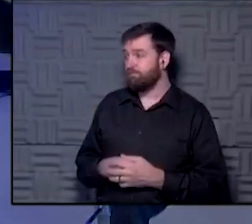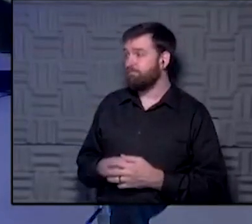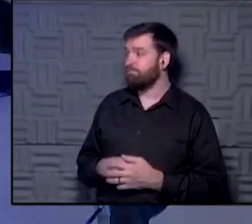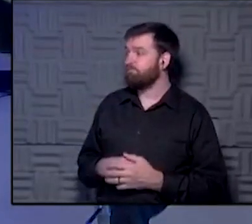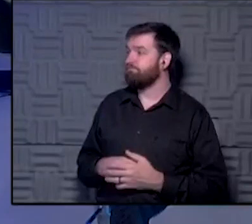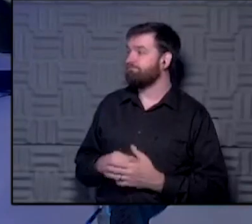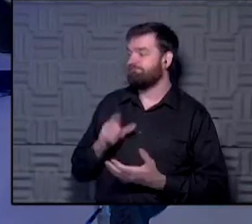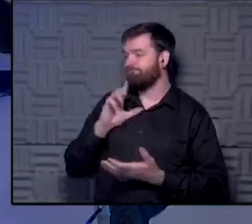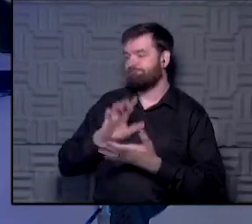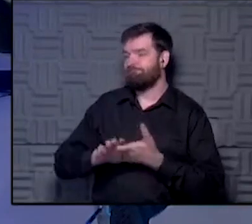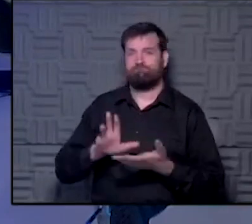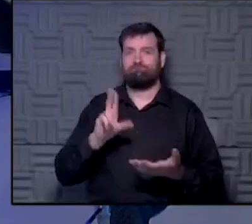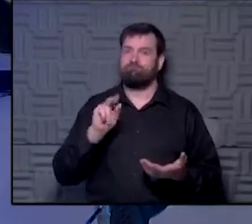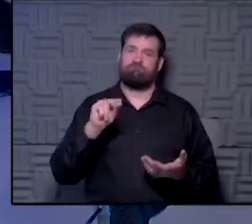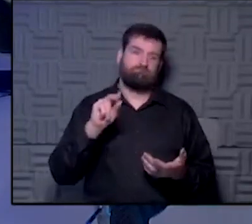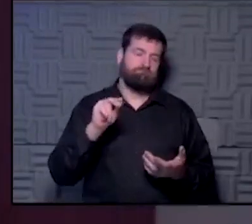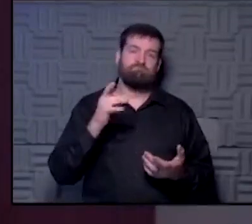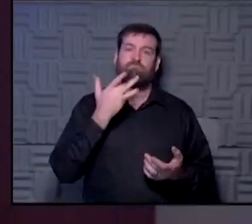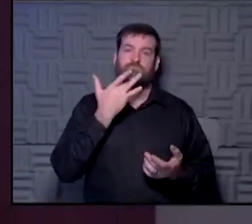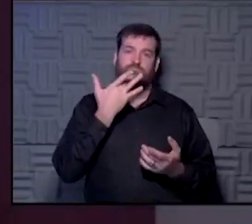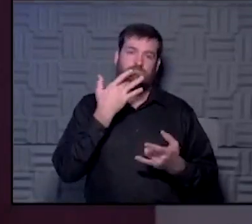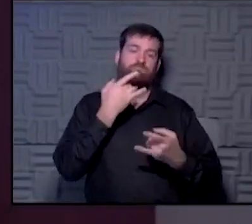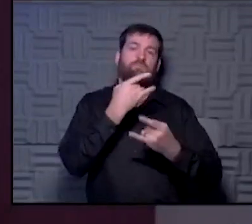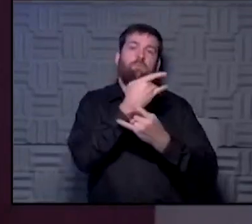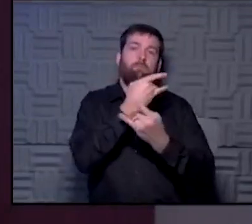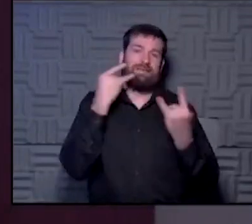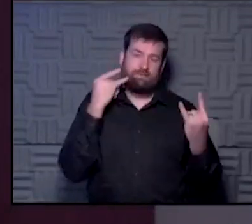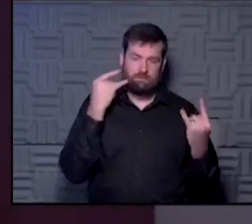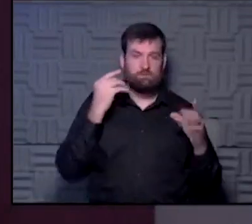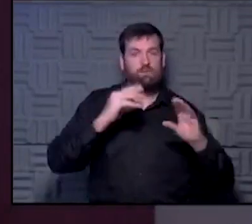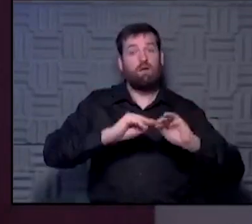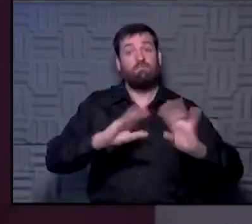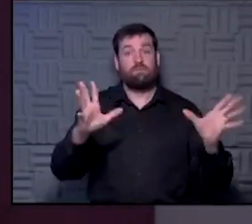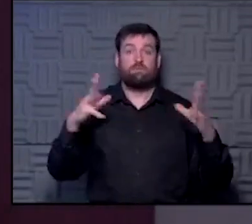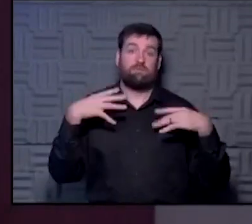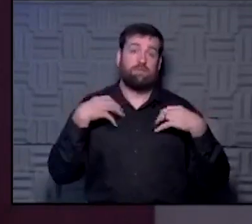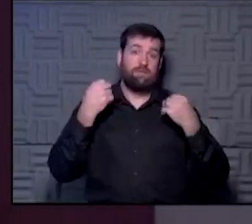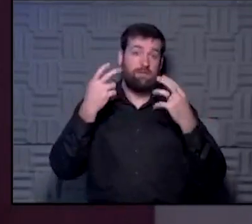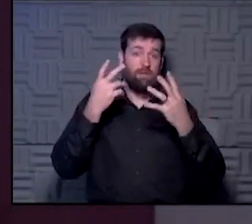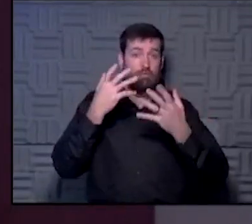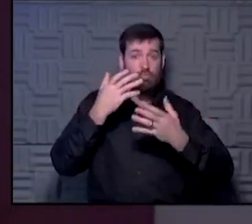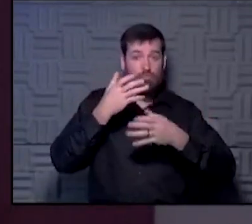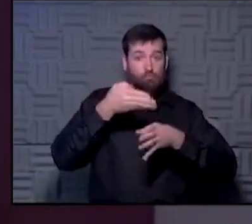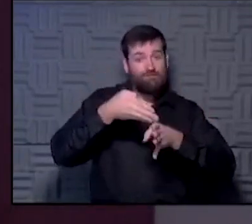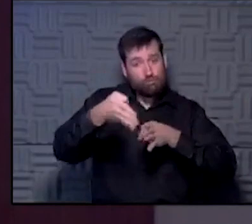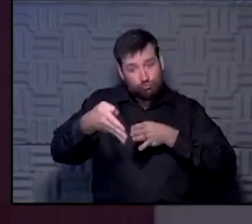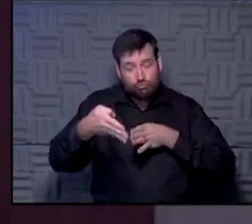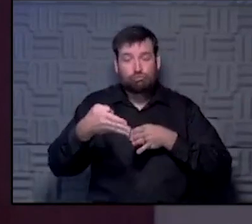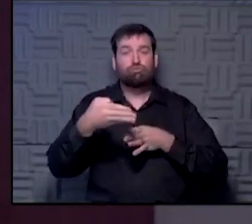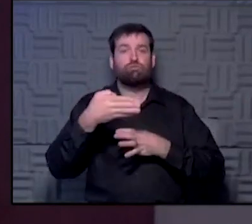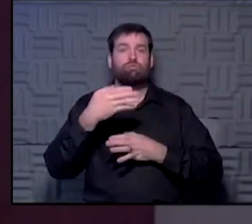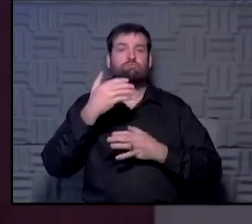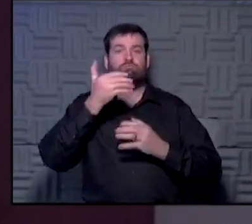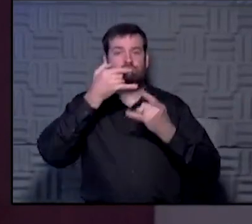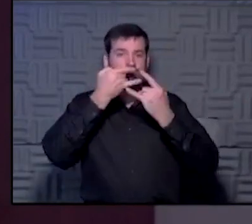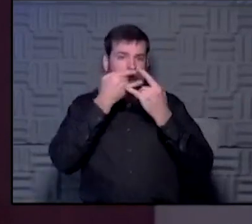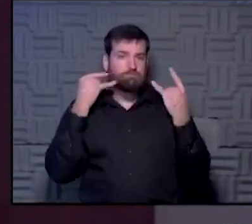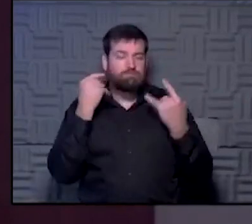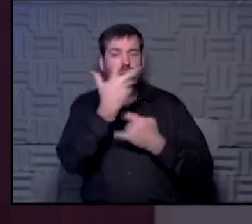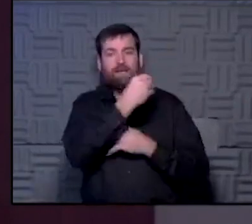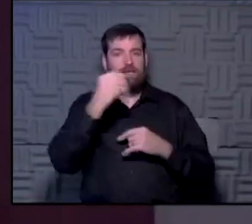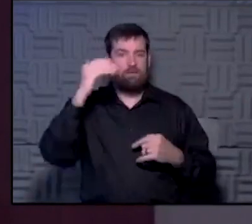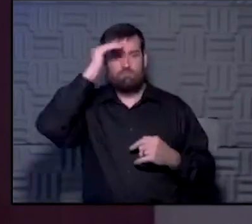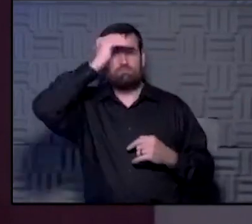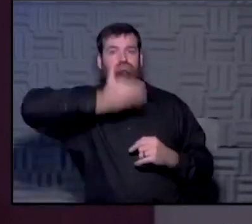We believe no. We would prefer you to wear your mask. Obviously, health professionals wear a mask and a face shield often when they're dealing with someone who's a known